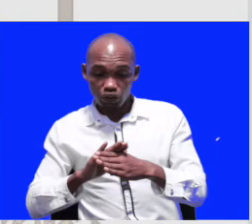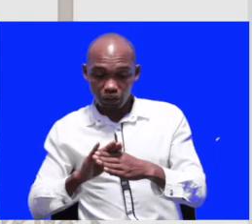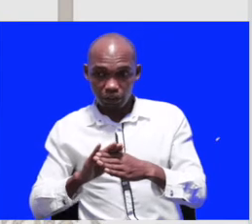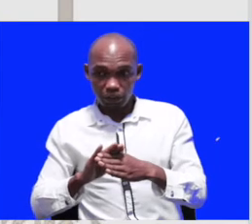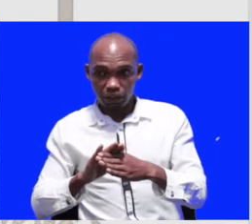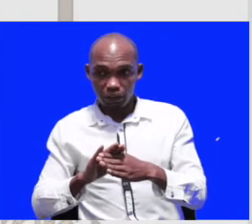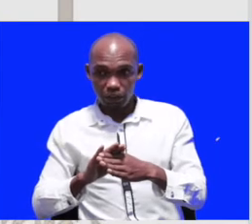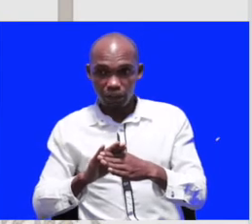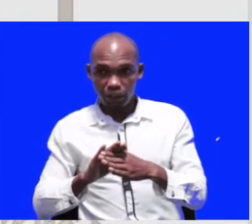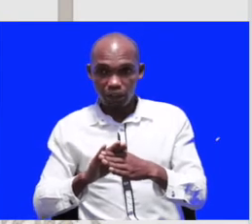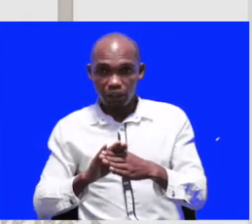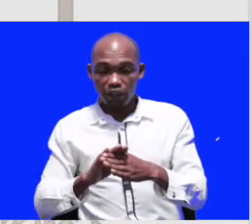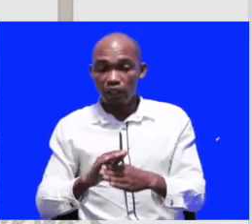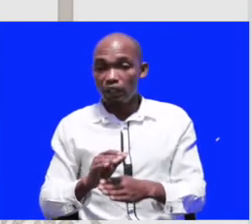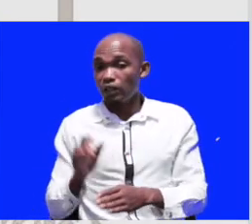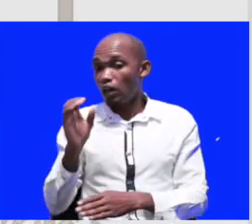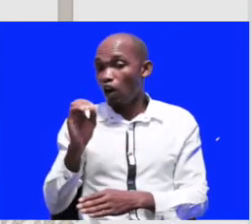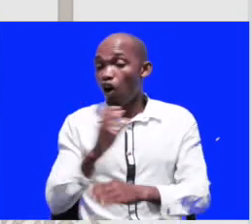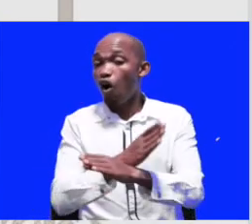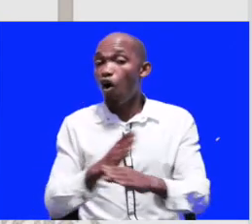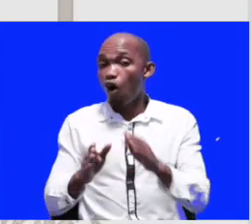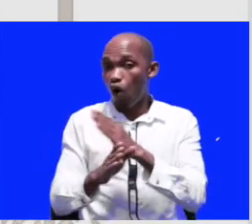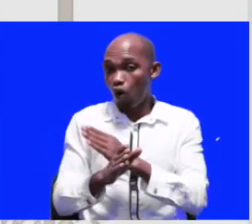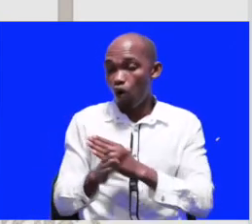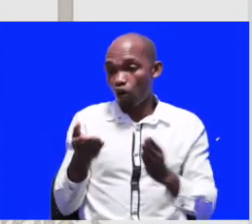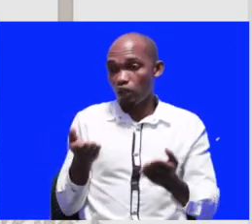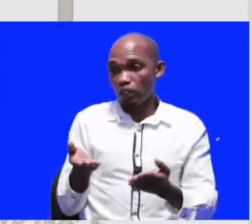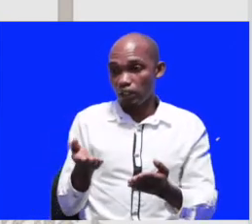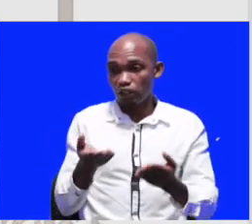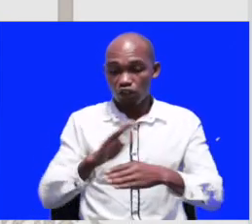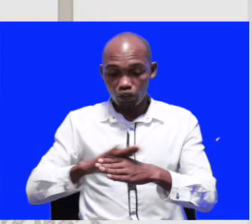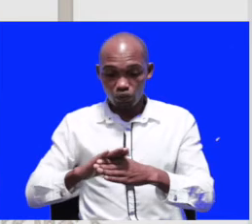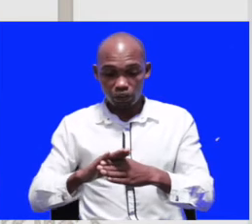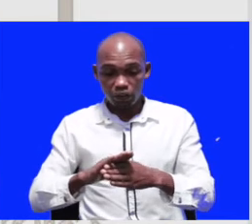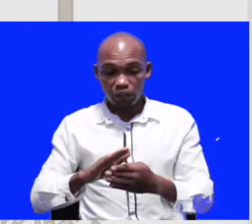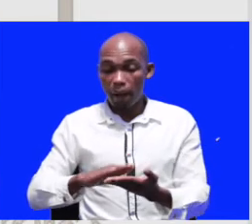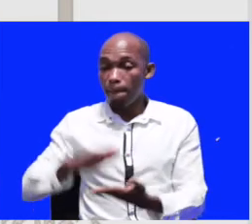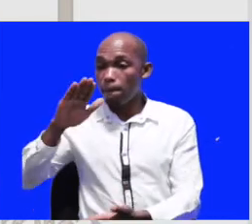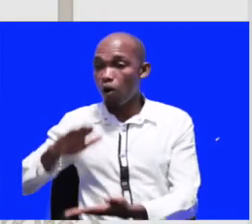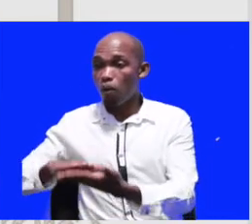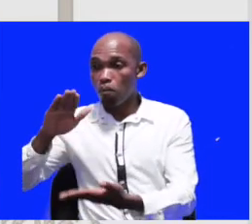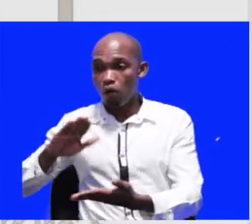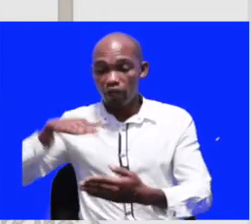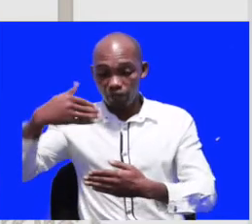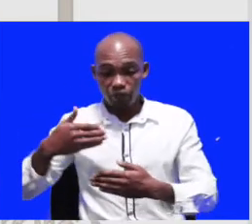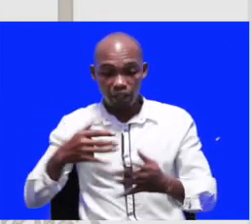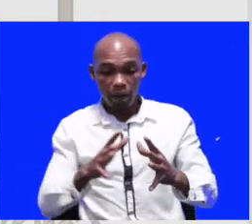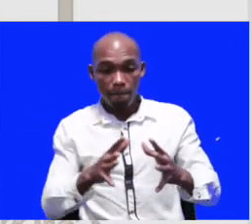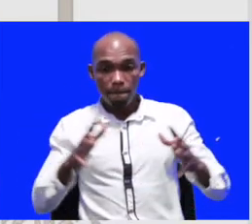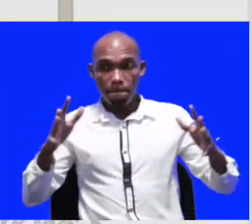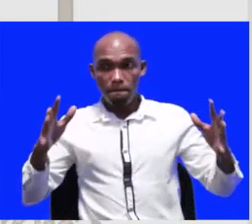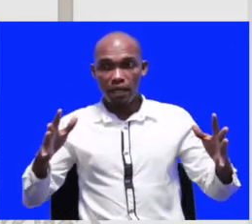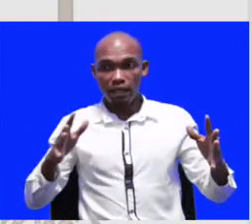In law of use and disuse, he stipulates that the organ which is used more and more by an organism becomes